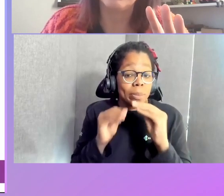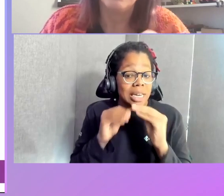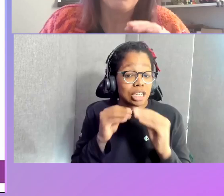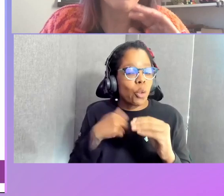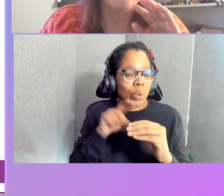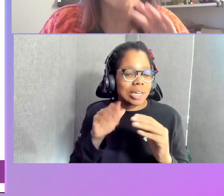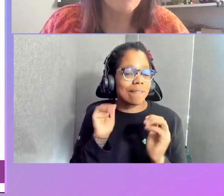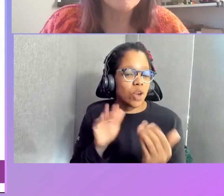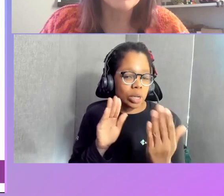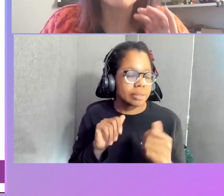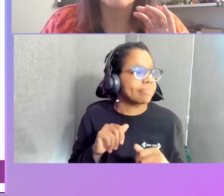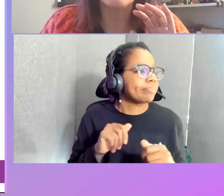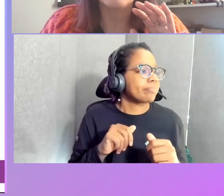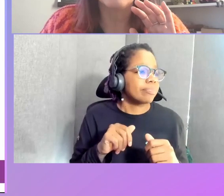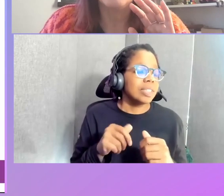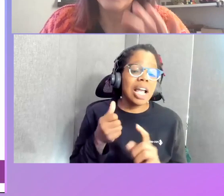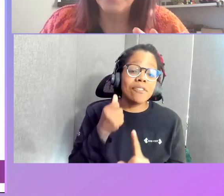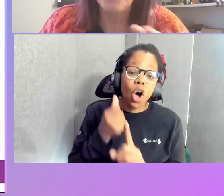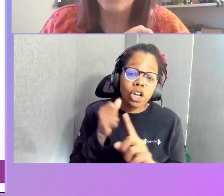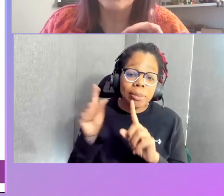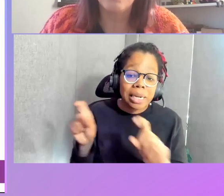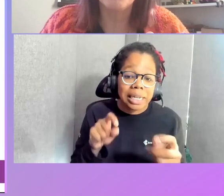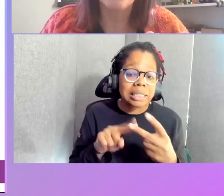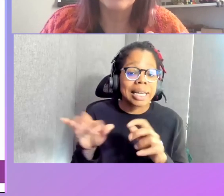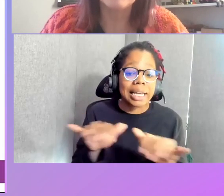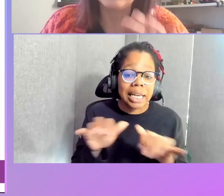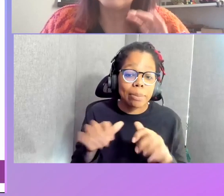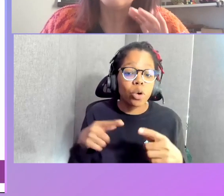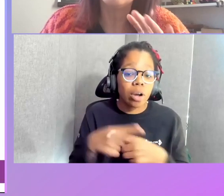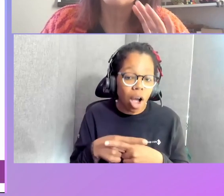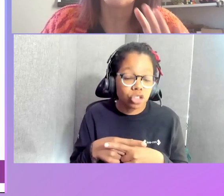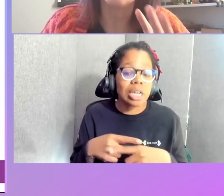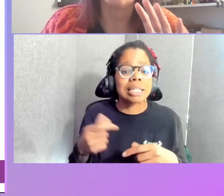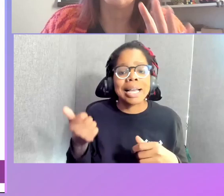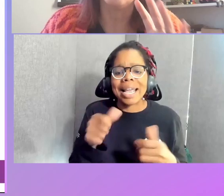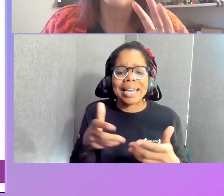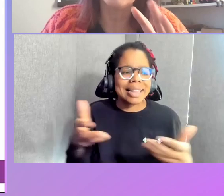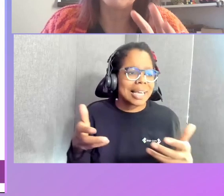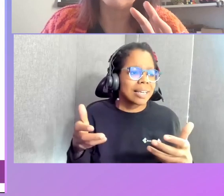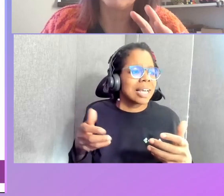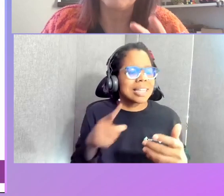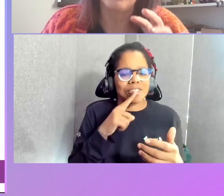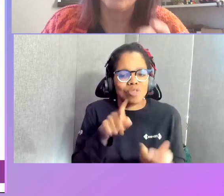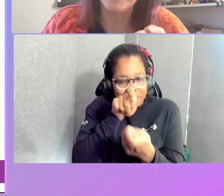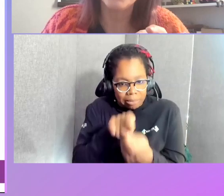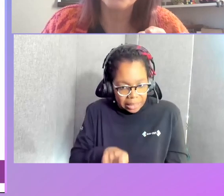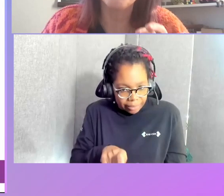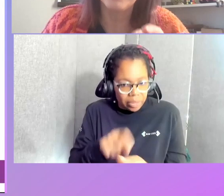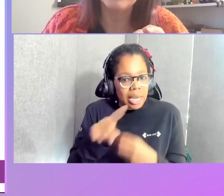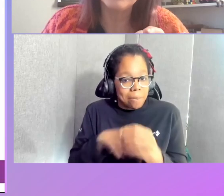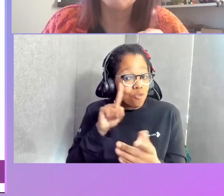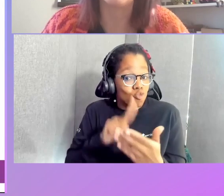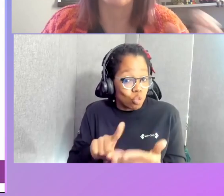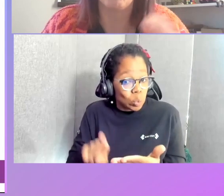focus on. I have automated testing, keyboard, contrast, and anything that's really specific about